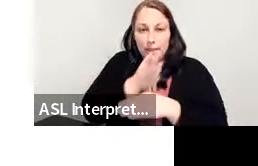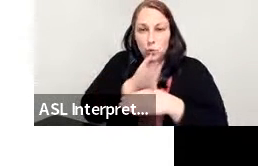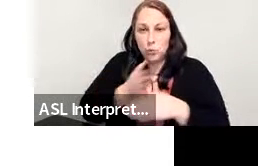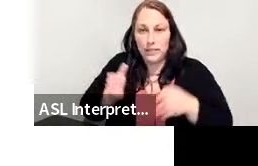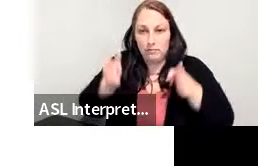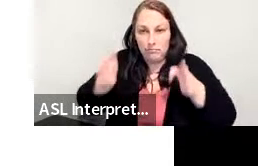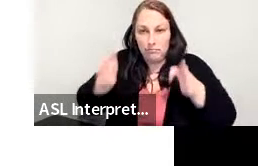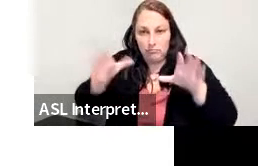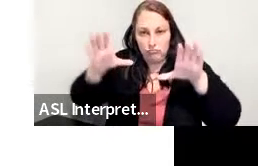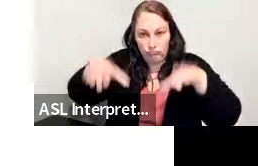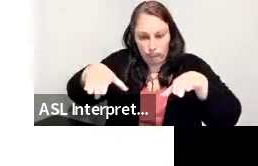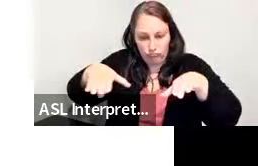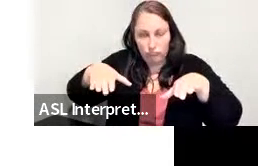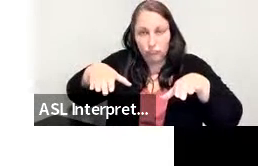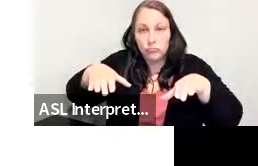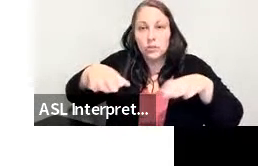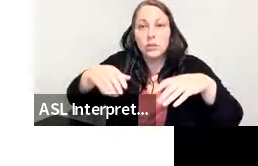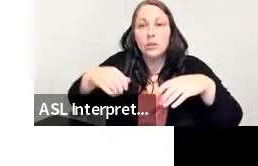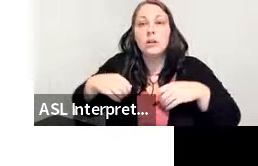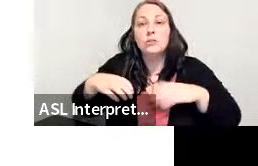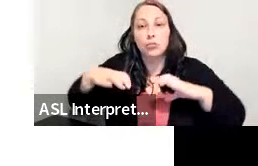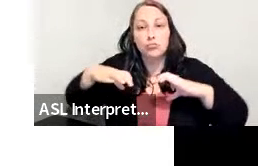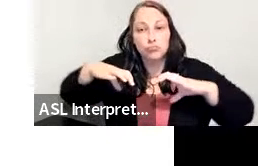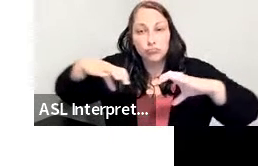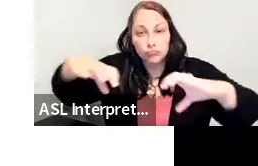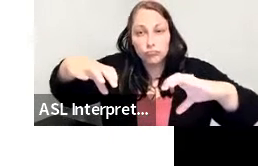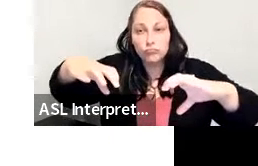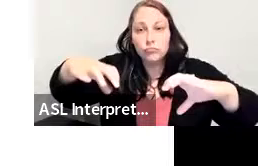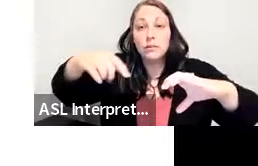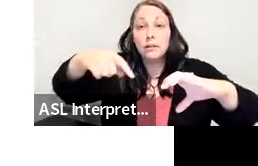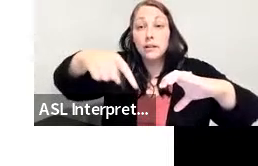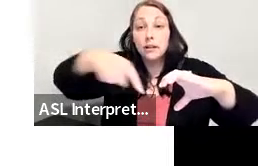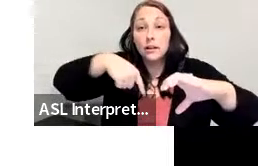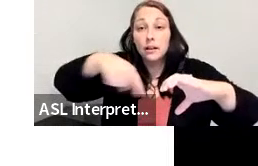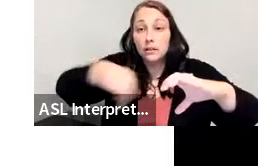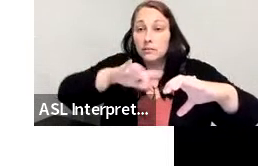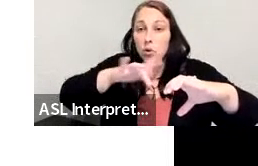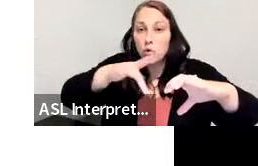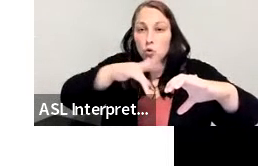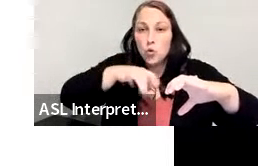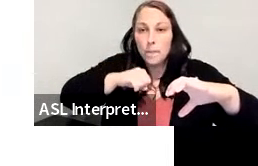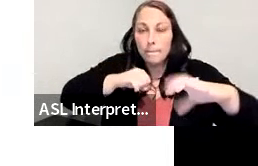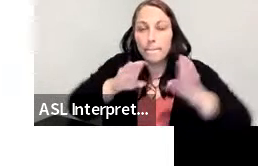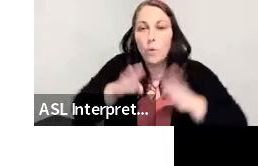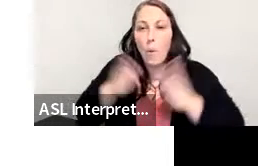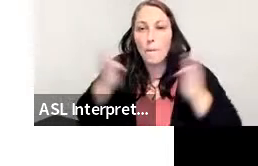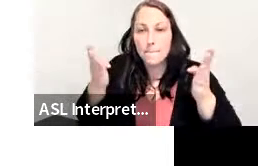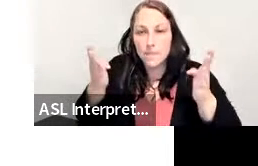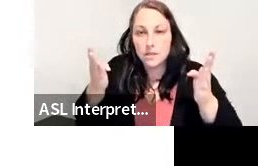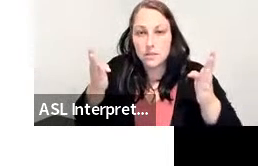two massings that you can see where we've actually opened up the building on 5th Street,